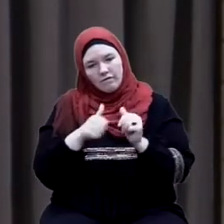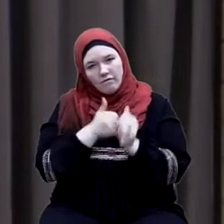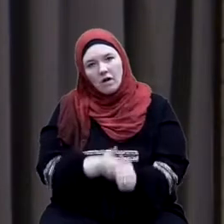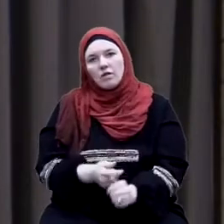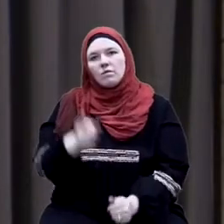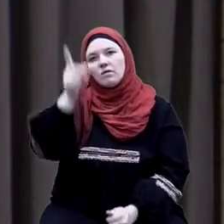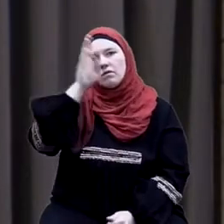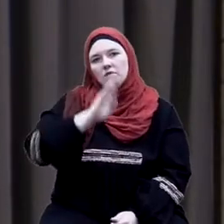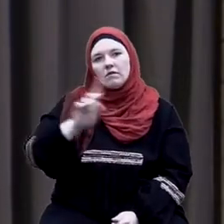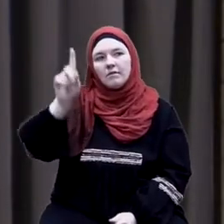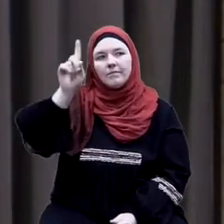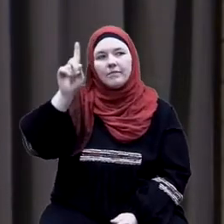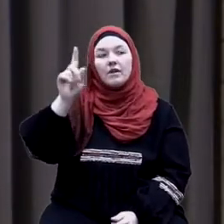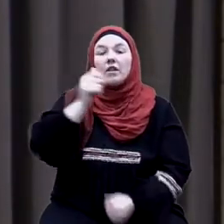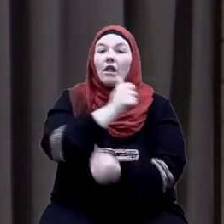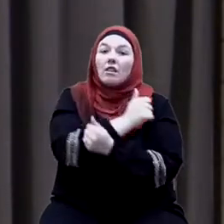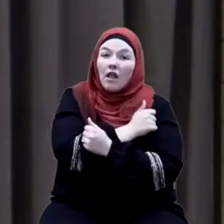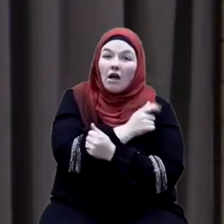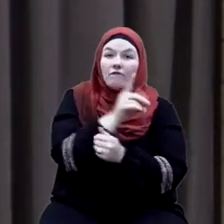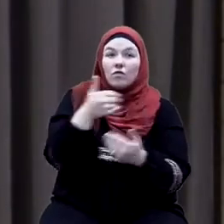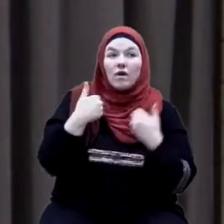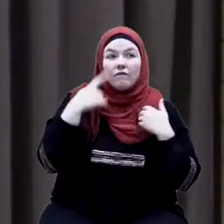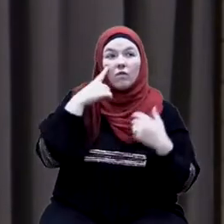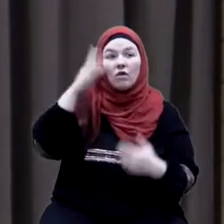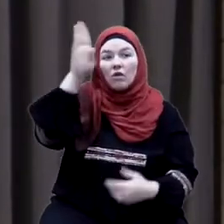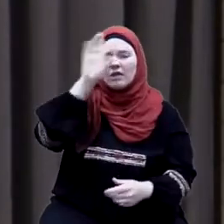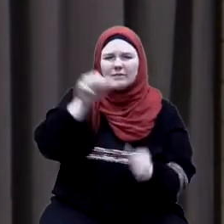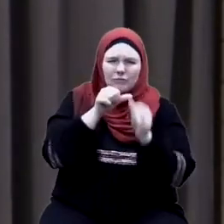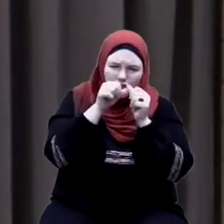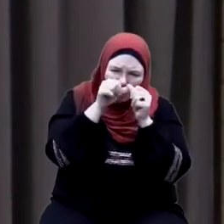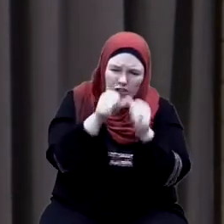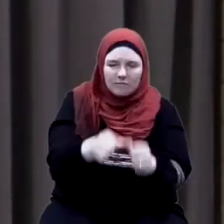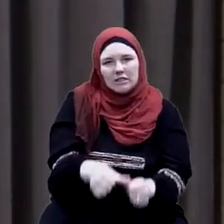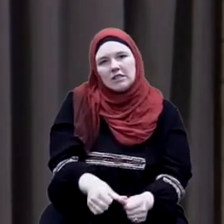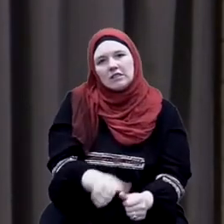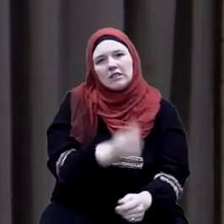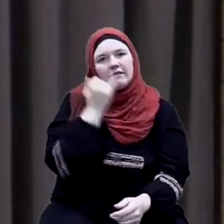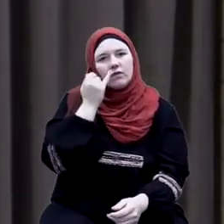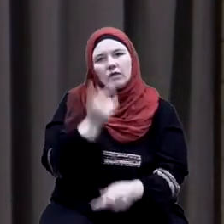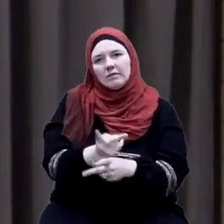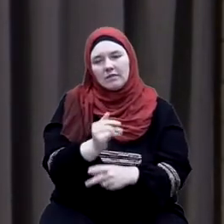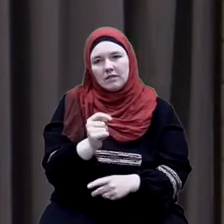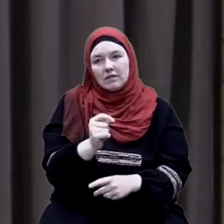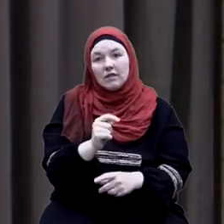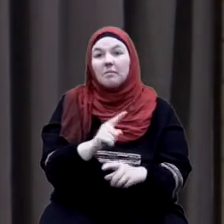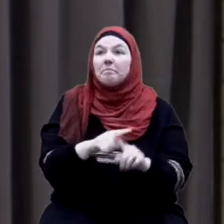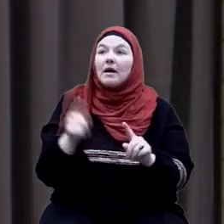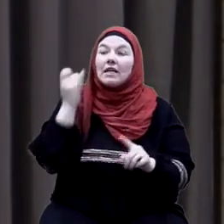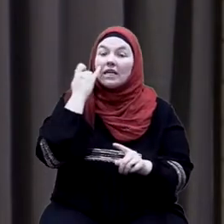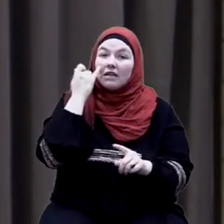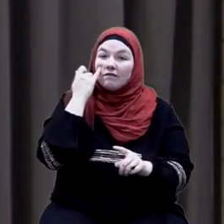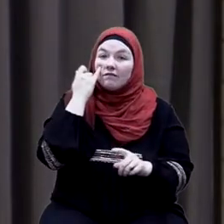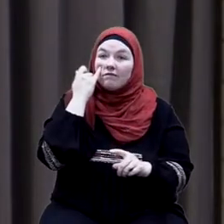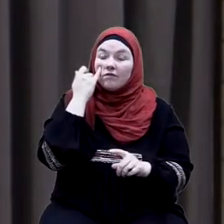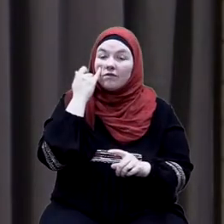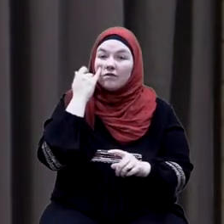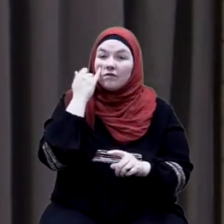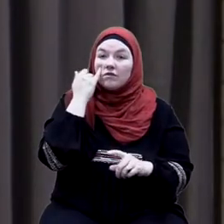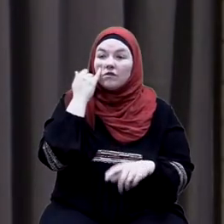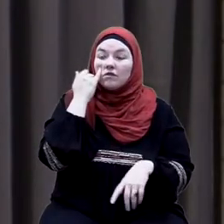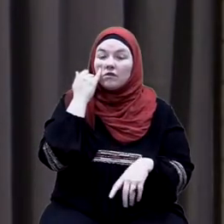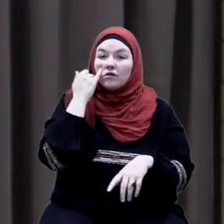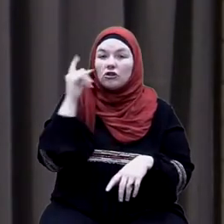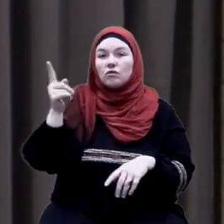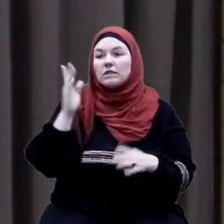subhanahu wa ta'ala. The love you have for Allah is permanent if you keep it. But if you relinquish it, it's your